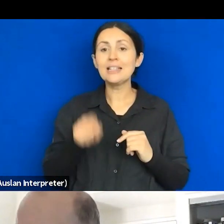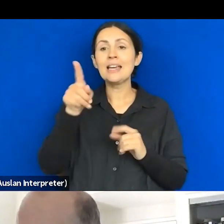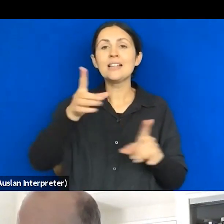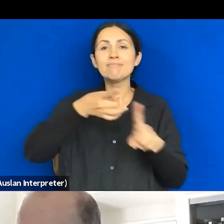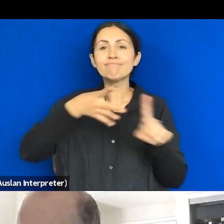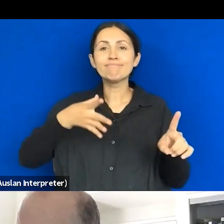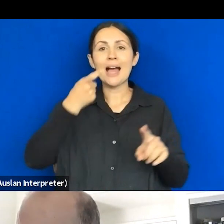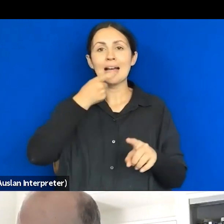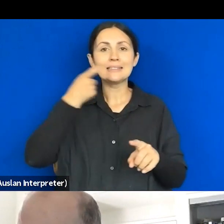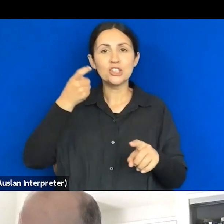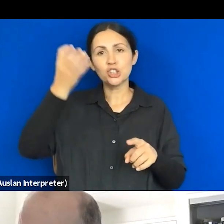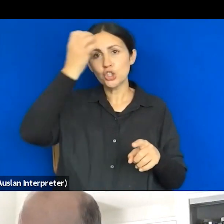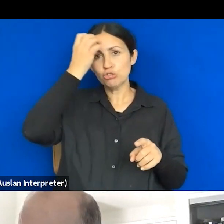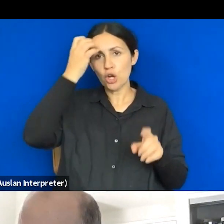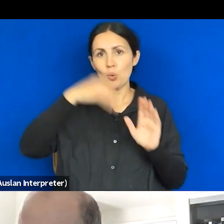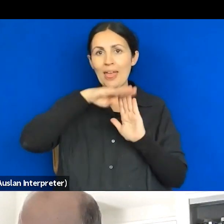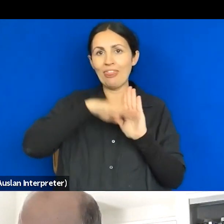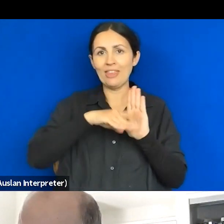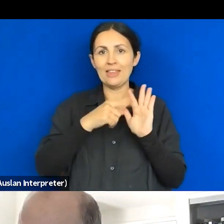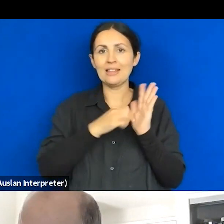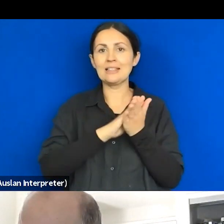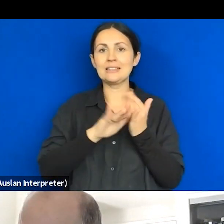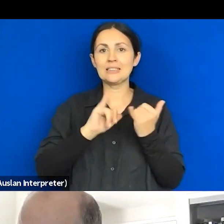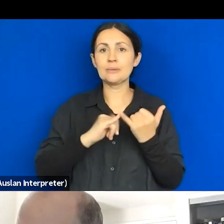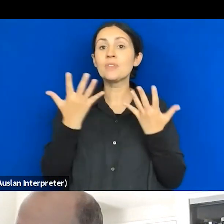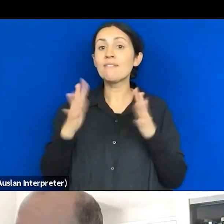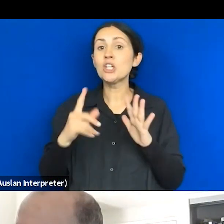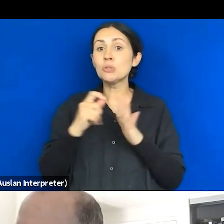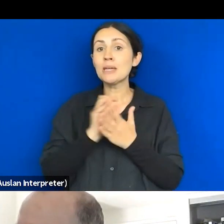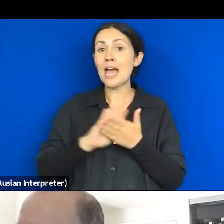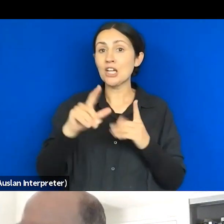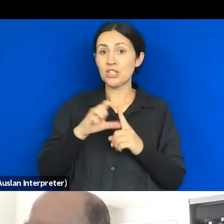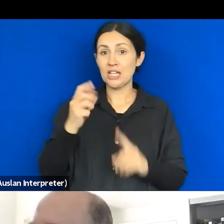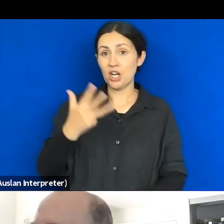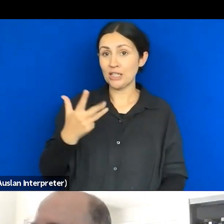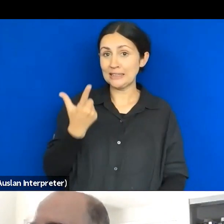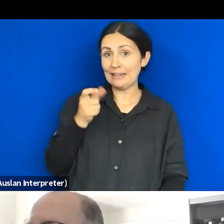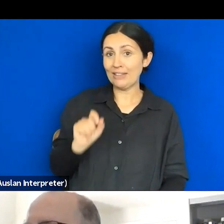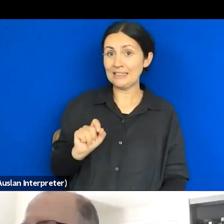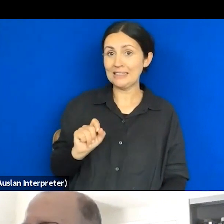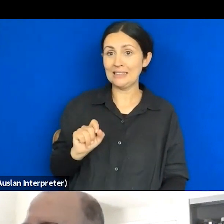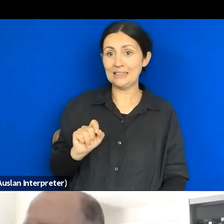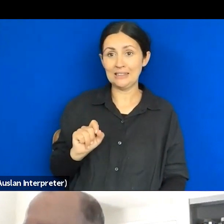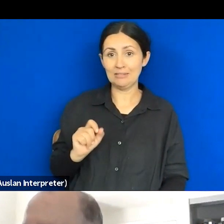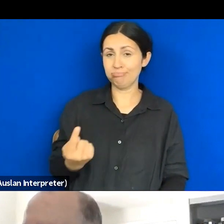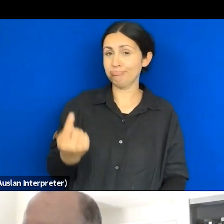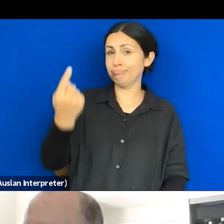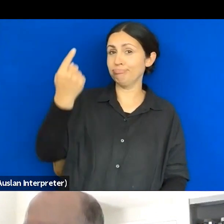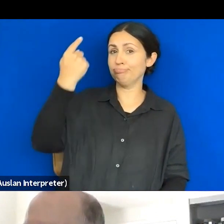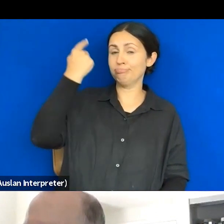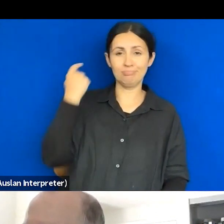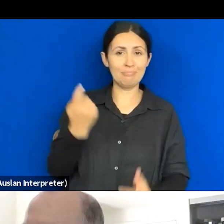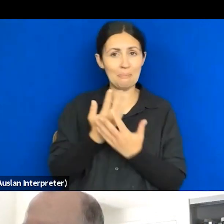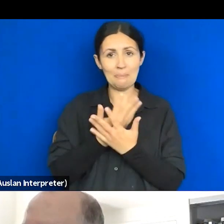addiction neuroethics. He did his PhD back in the 1970s, so he's got firsthand experience, historical experience of